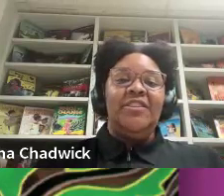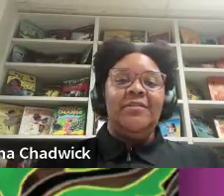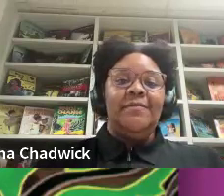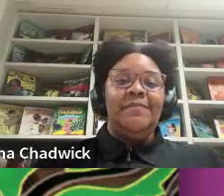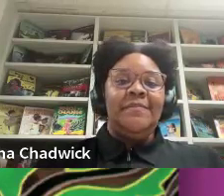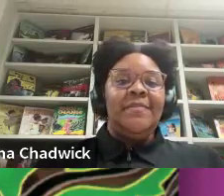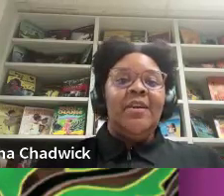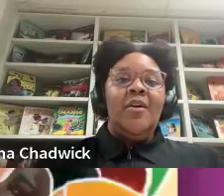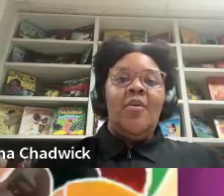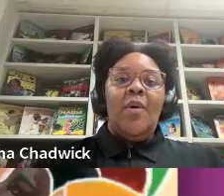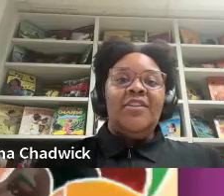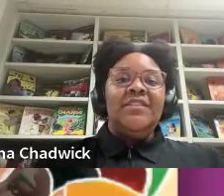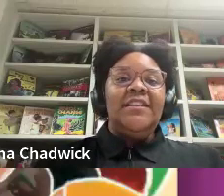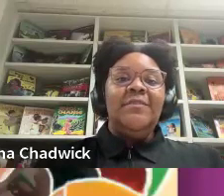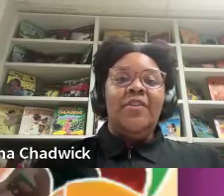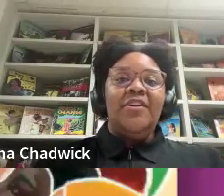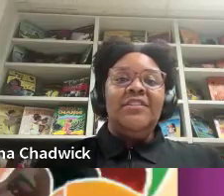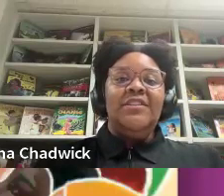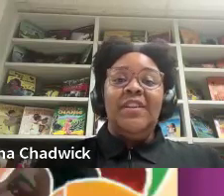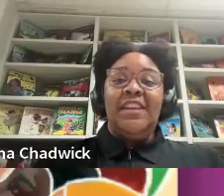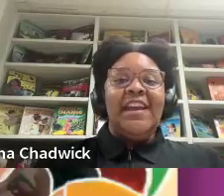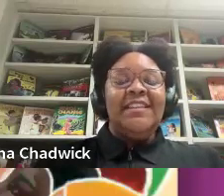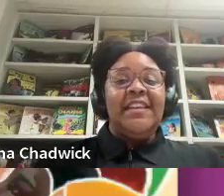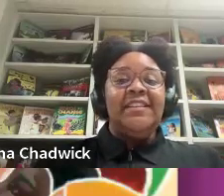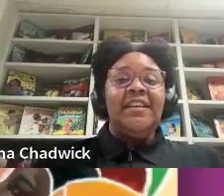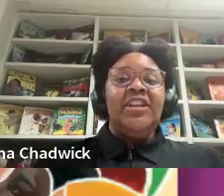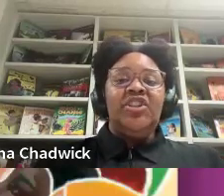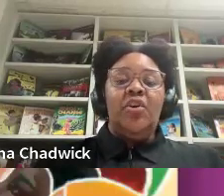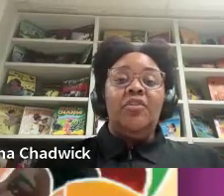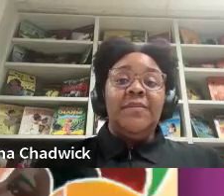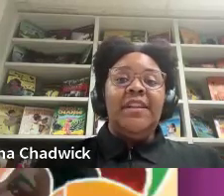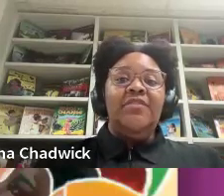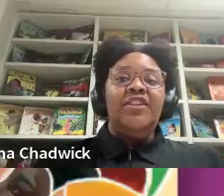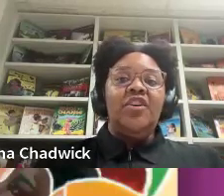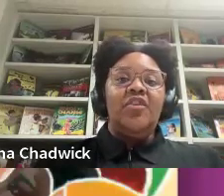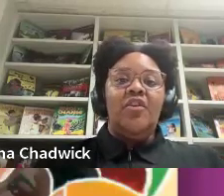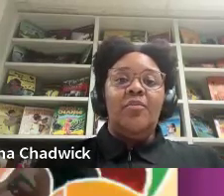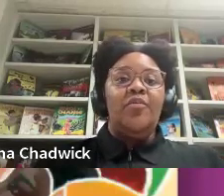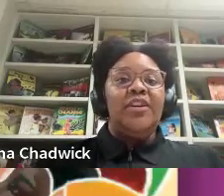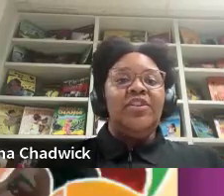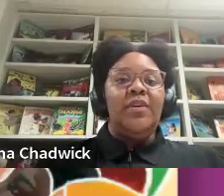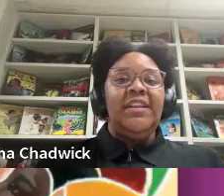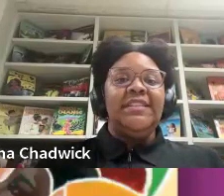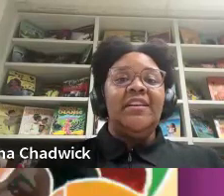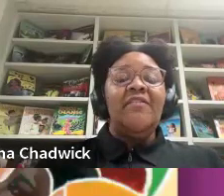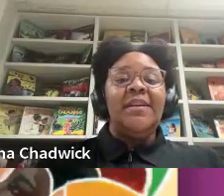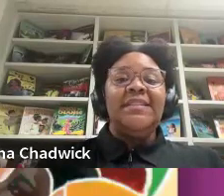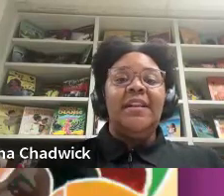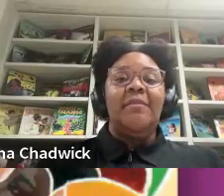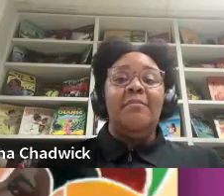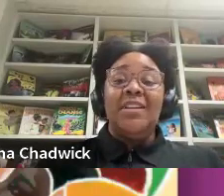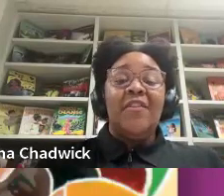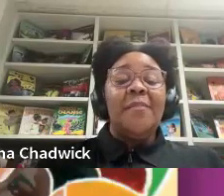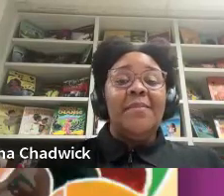science flourished. While her studies brought her to the United States, she ultimately returned home where she witnessed the